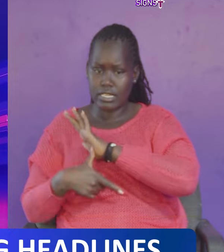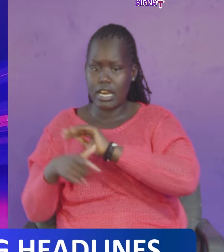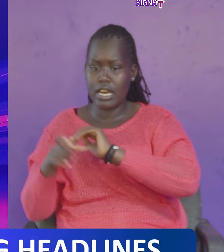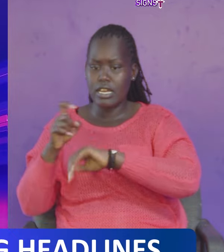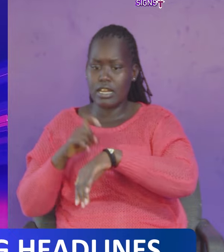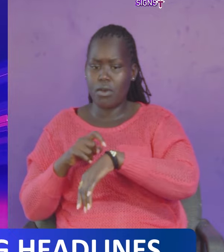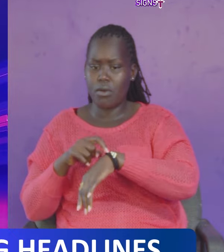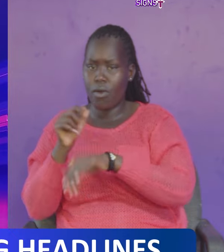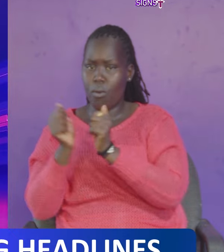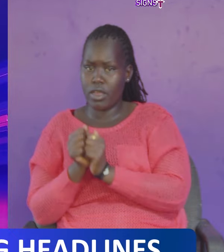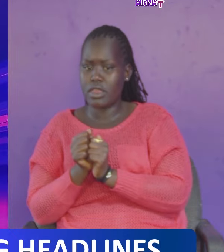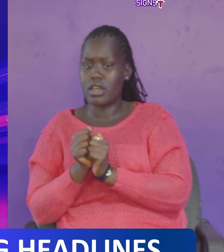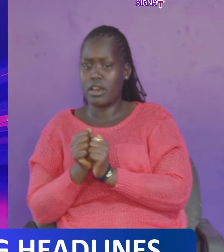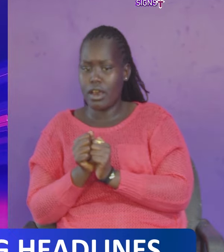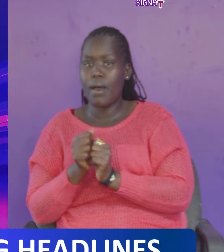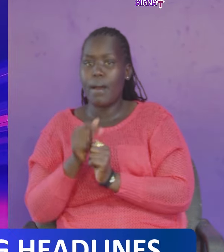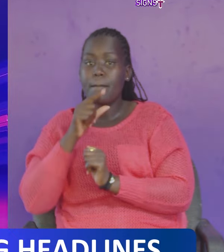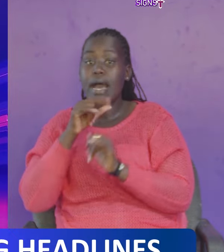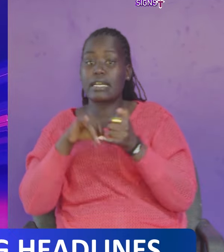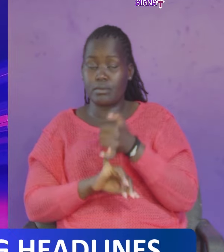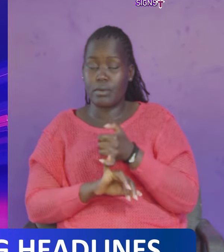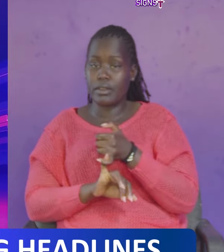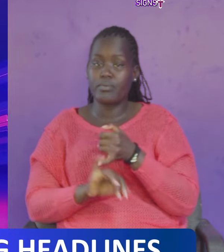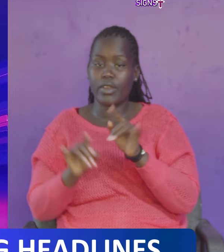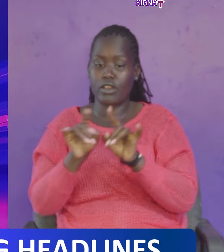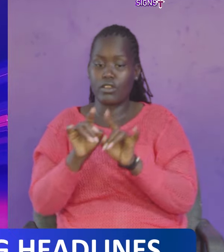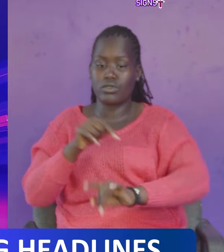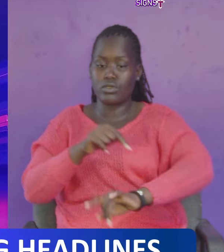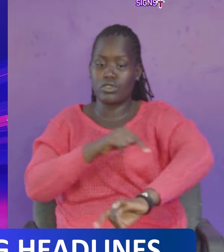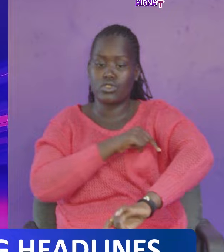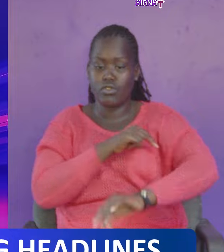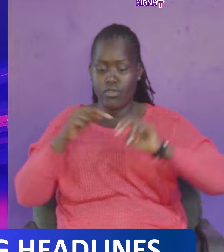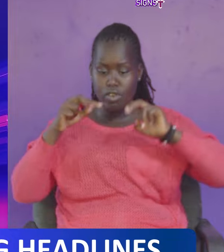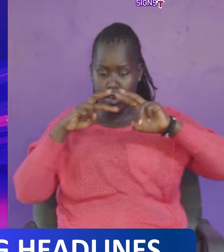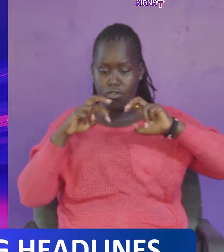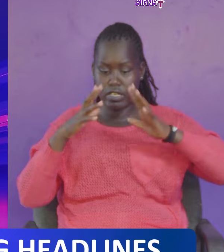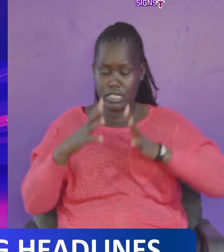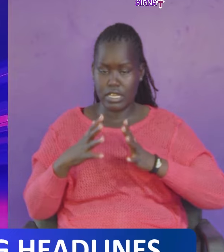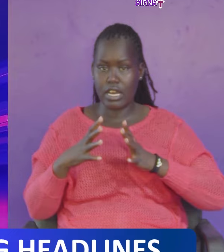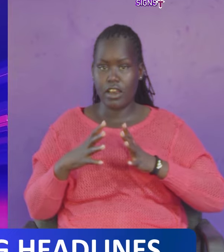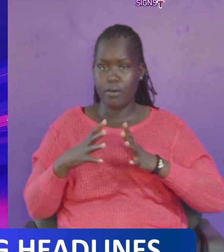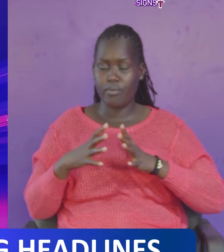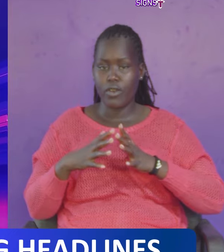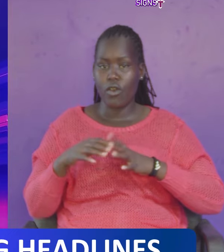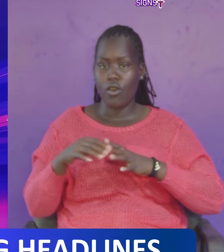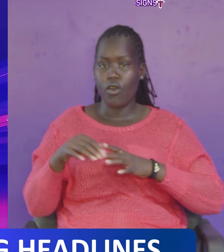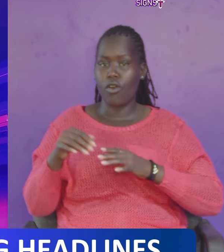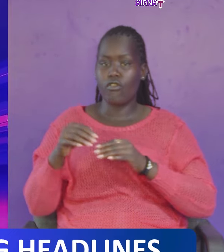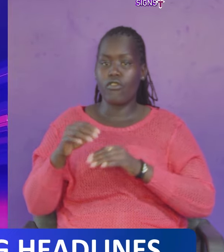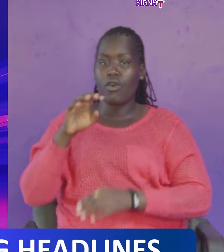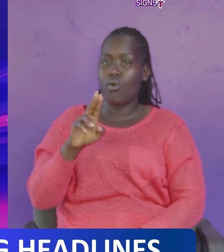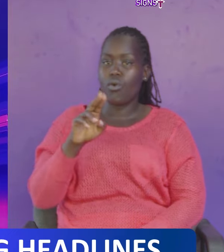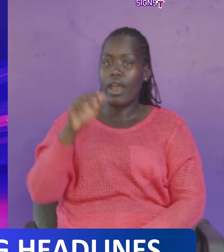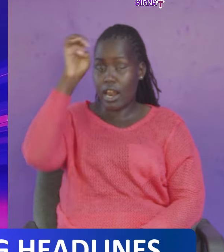final known hours. And the Chief Investigator David Muleli of Uasin County admitted that